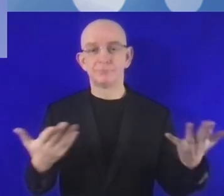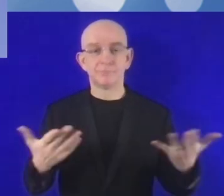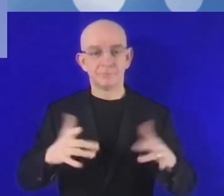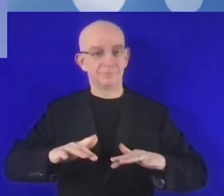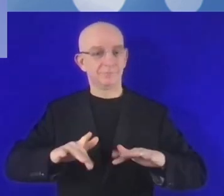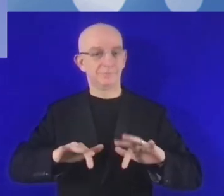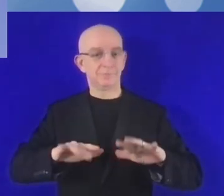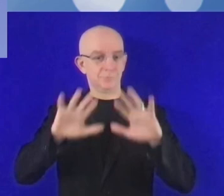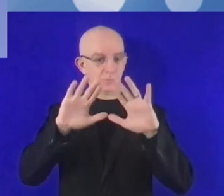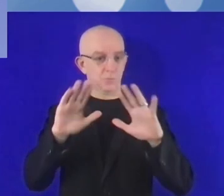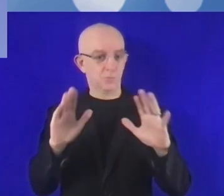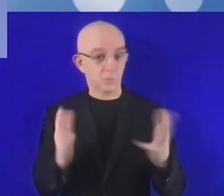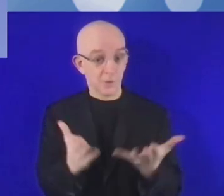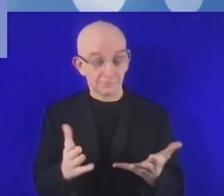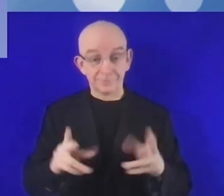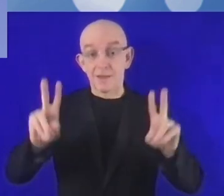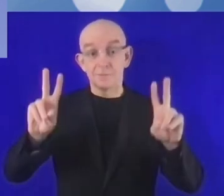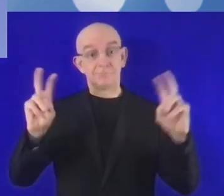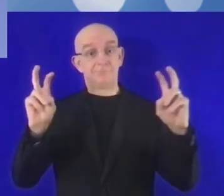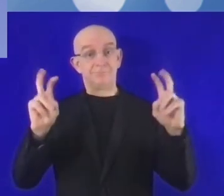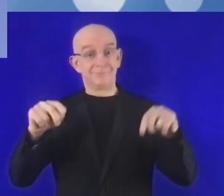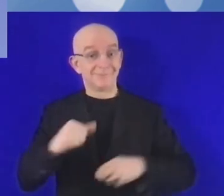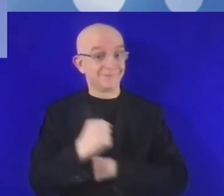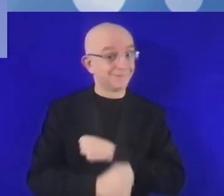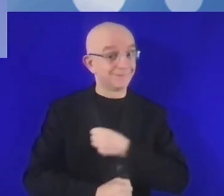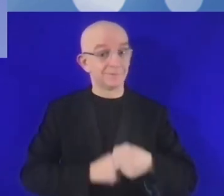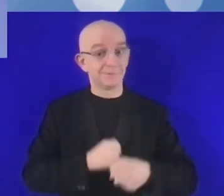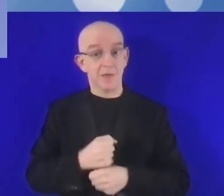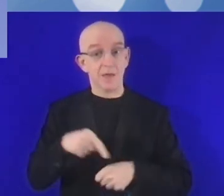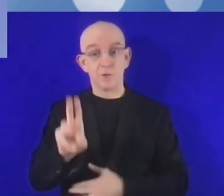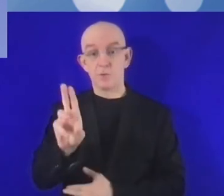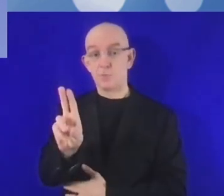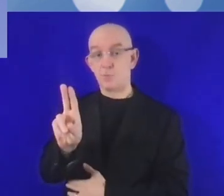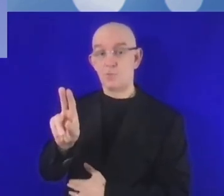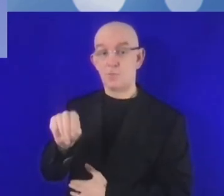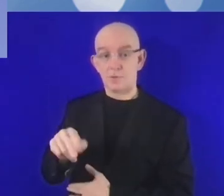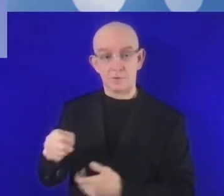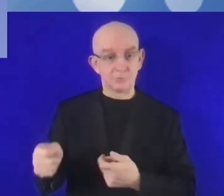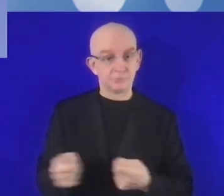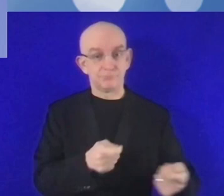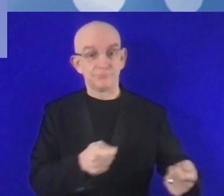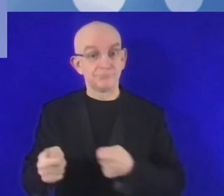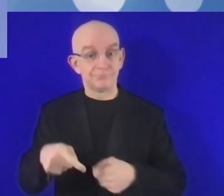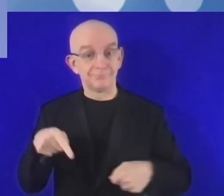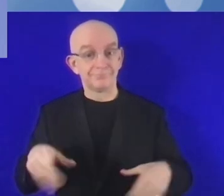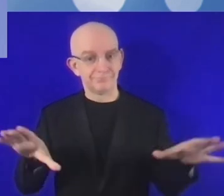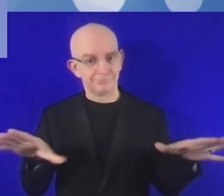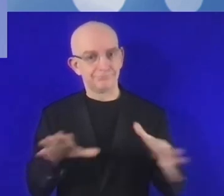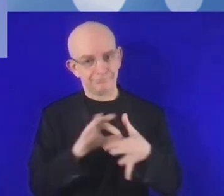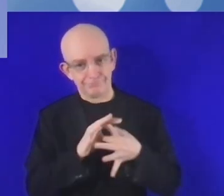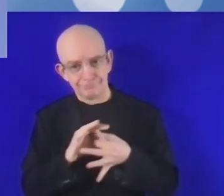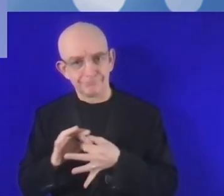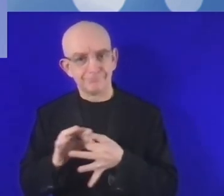Forum is United Internet, which means an accessible, united, friendly internet for all.